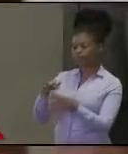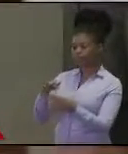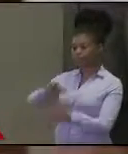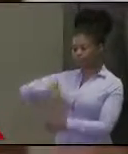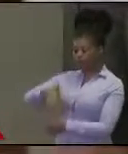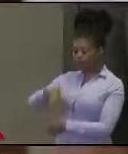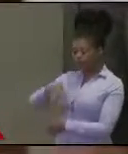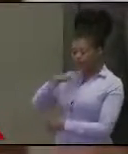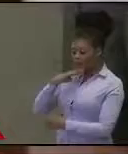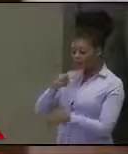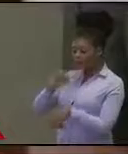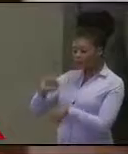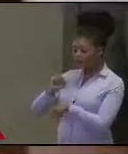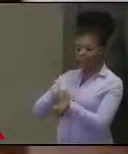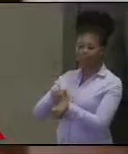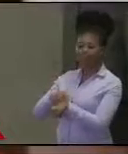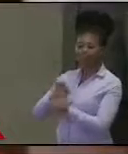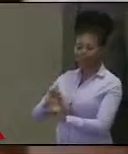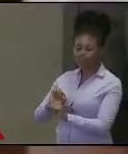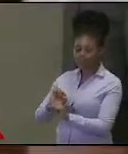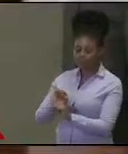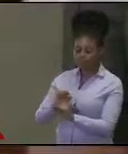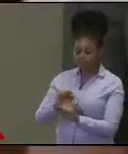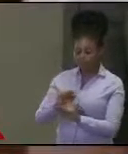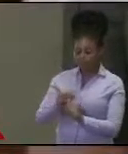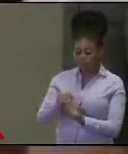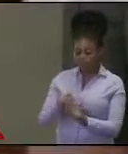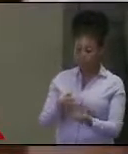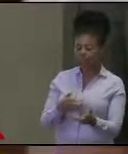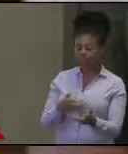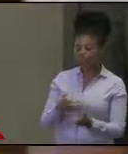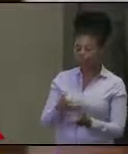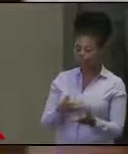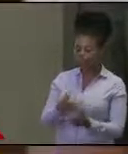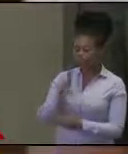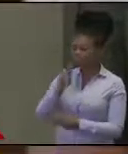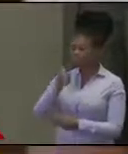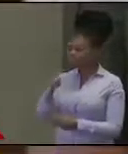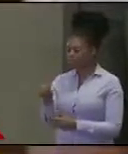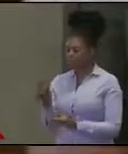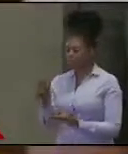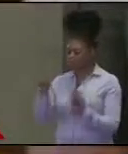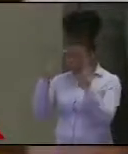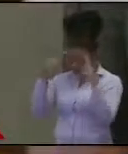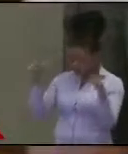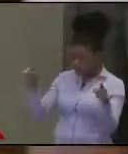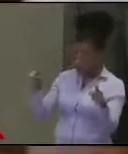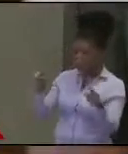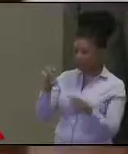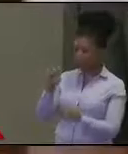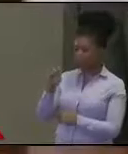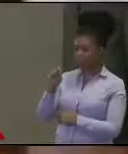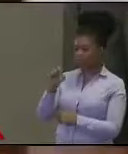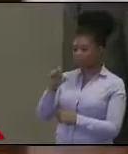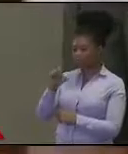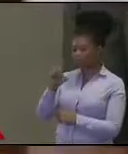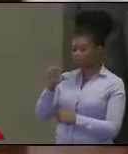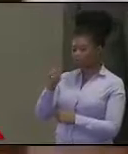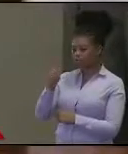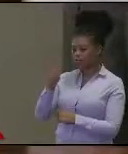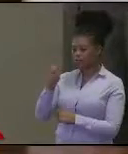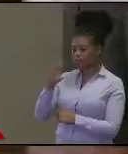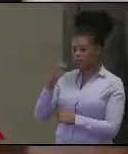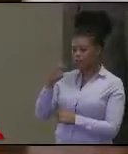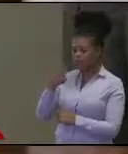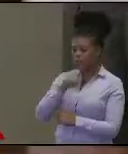time in those block sessions in Wades, UJ, Stellenbosch, elsewhere, studying. Whilst